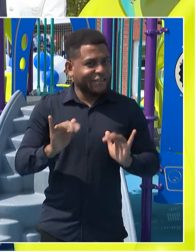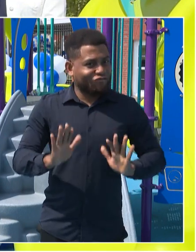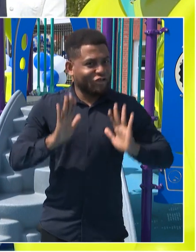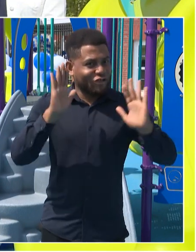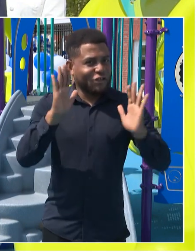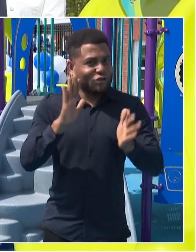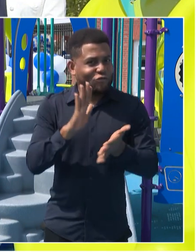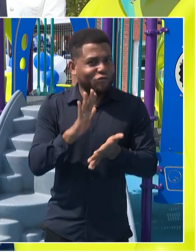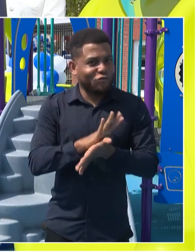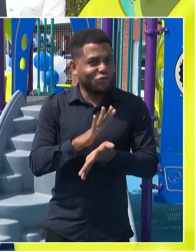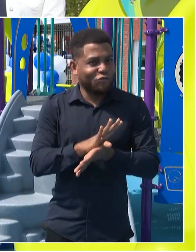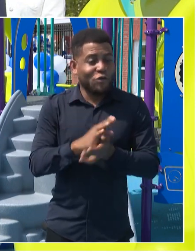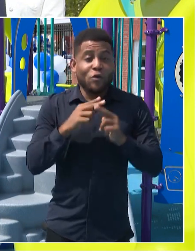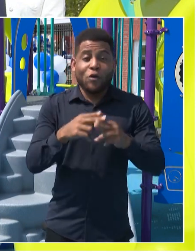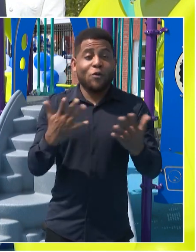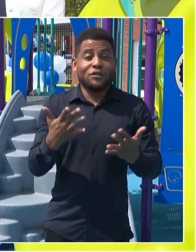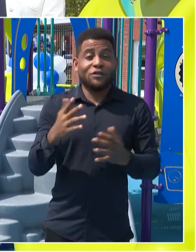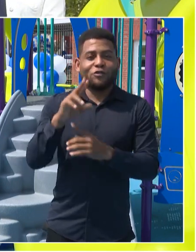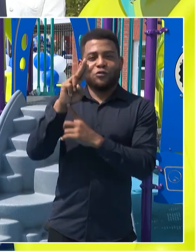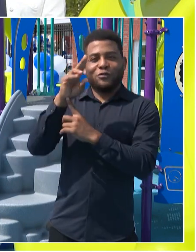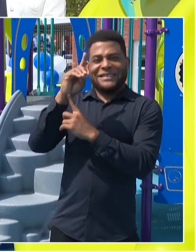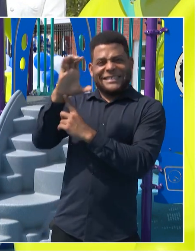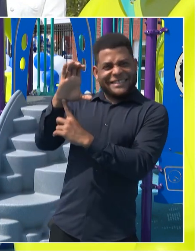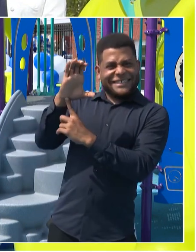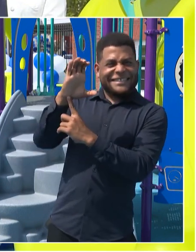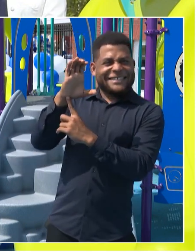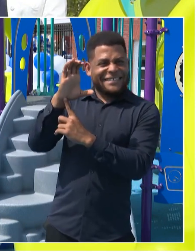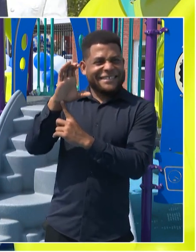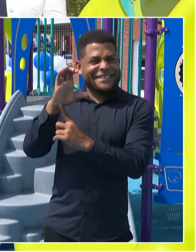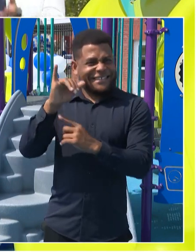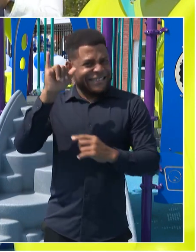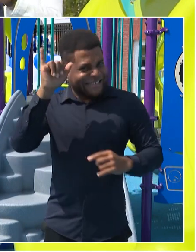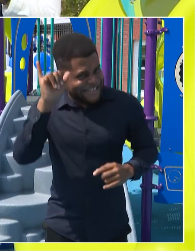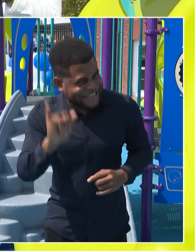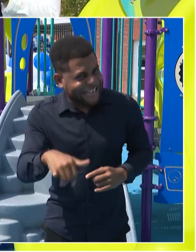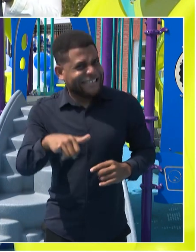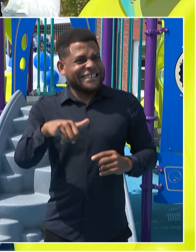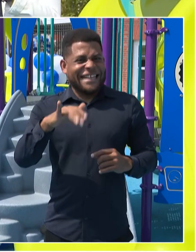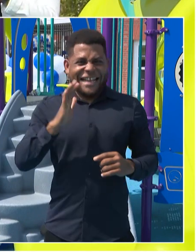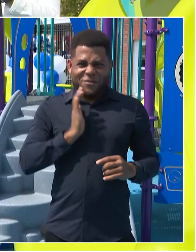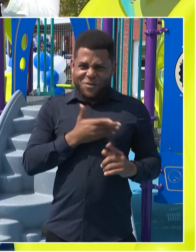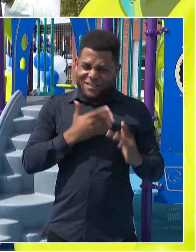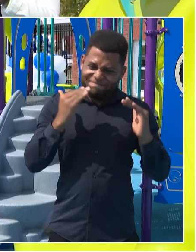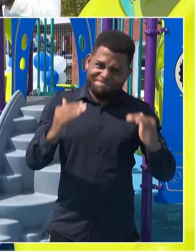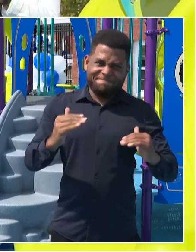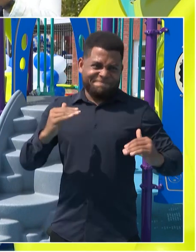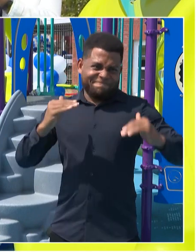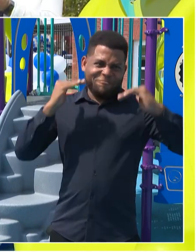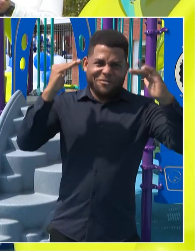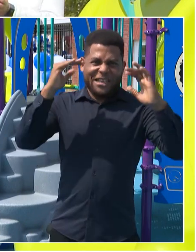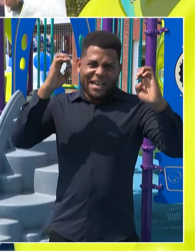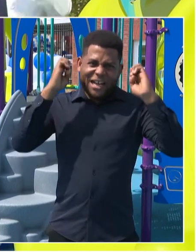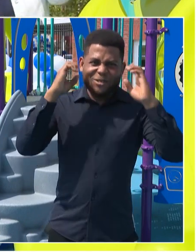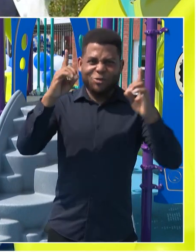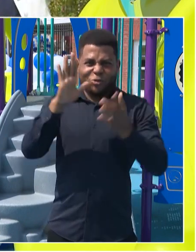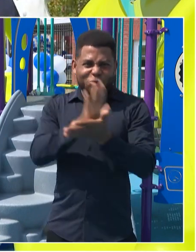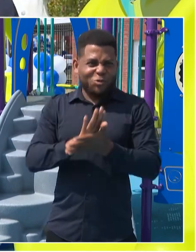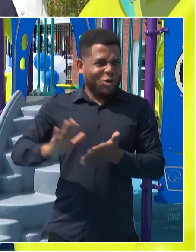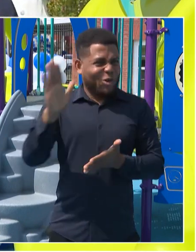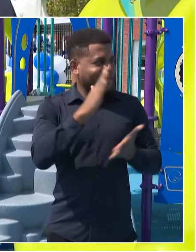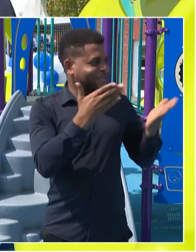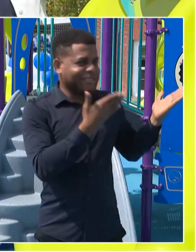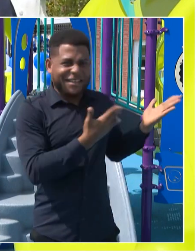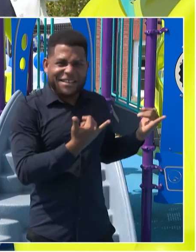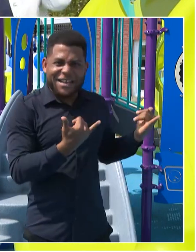University of the District of Columbia, one of our esteemed higher ed institutions that we have here in the city. This minor